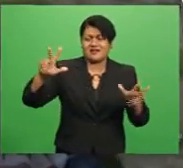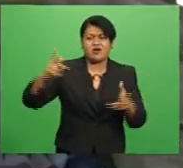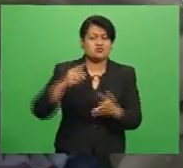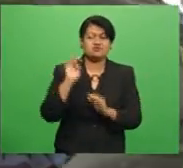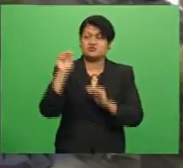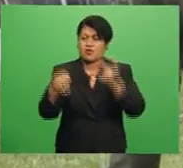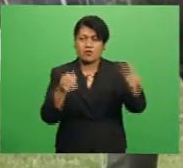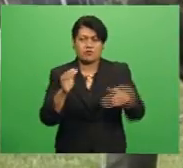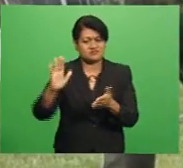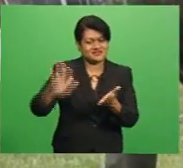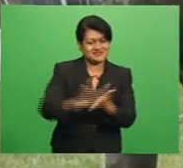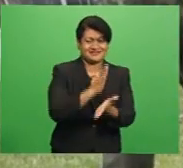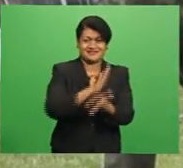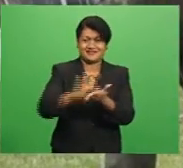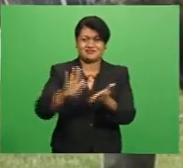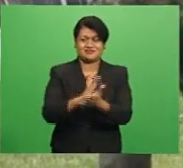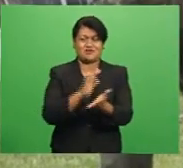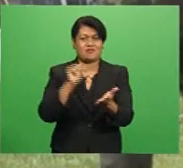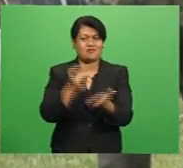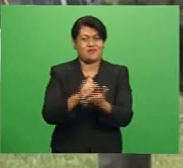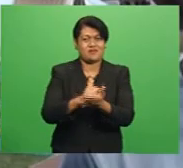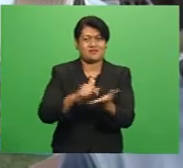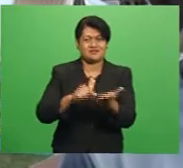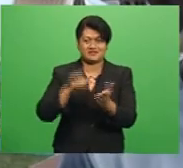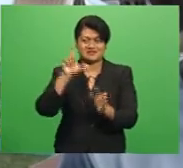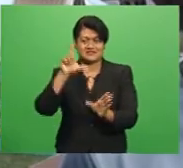of the Category 5 severe tropical cyclone.